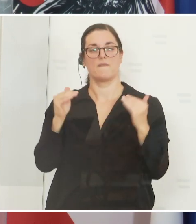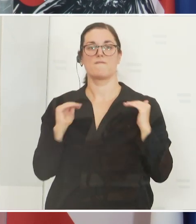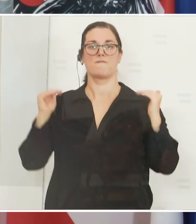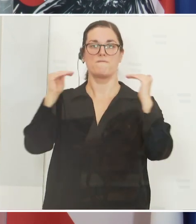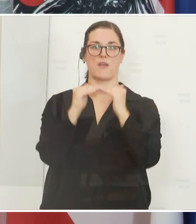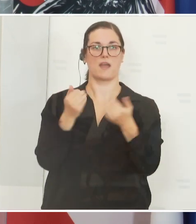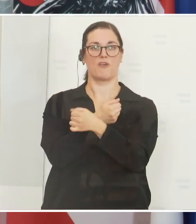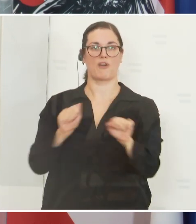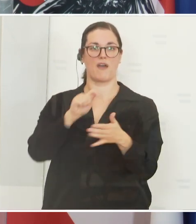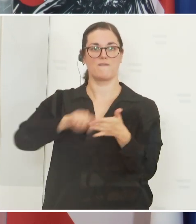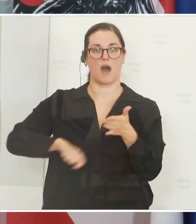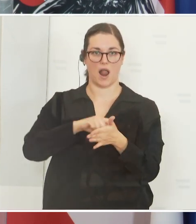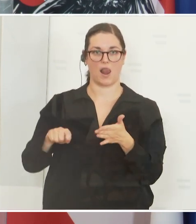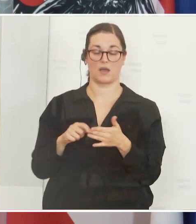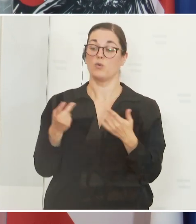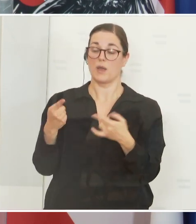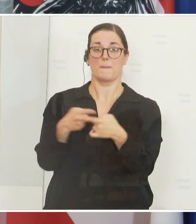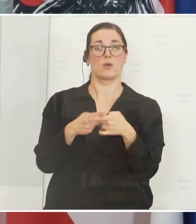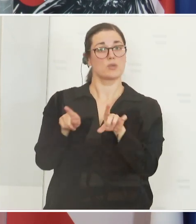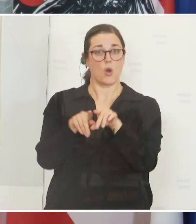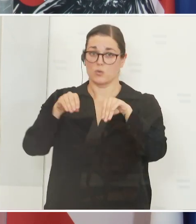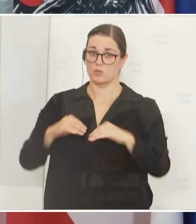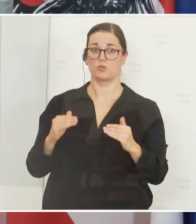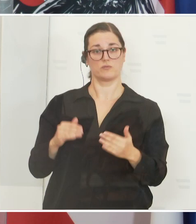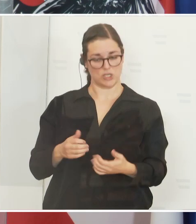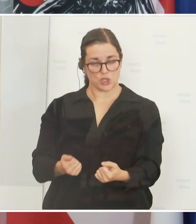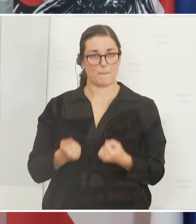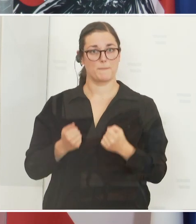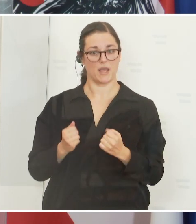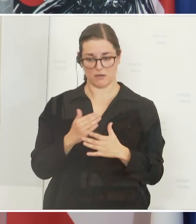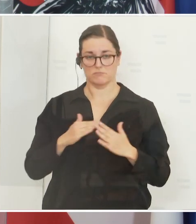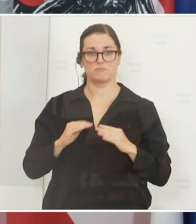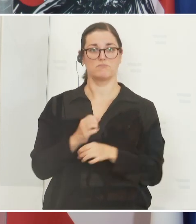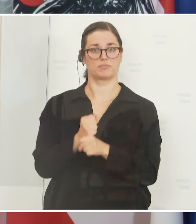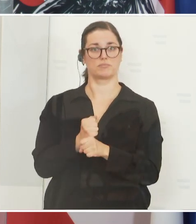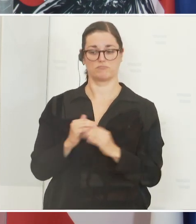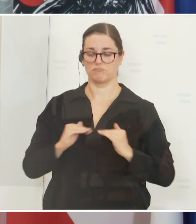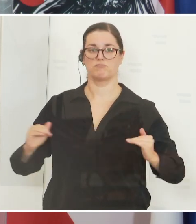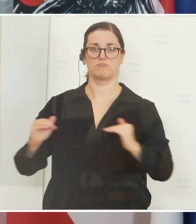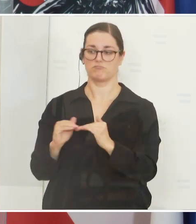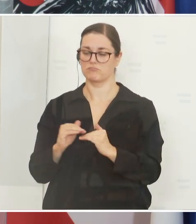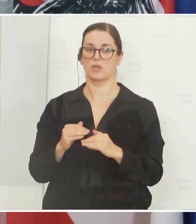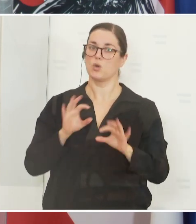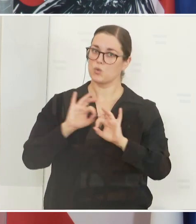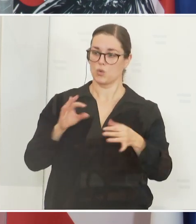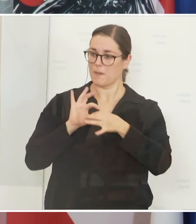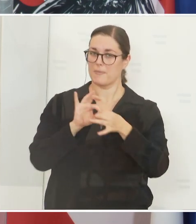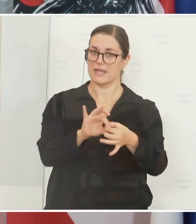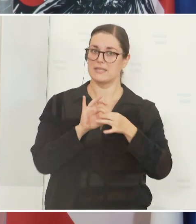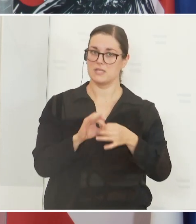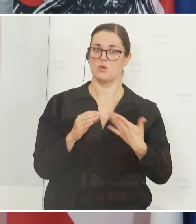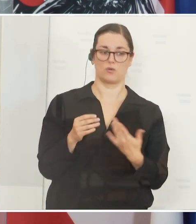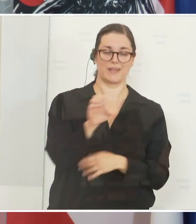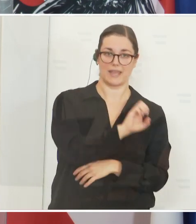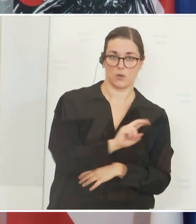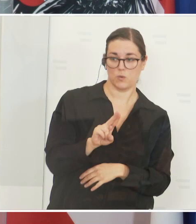We want a stable Belarus, one that has good relations both with Europe and with Russia, because this is also